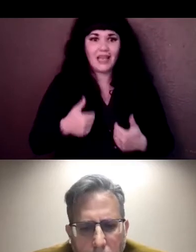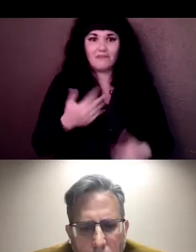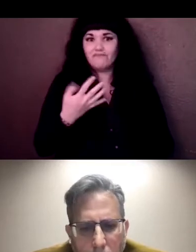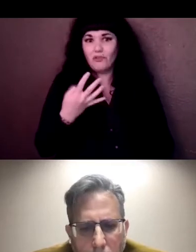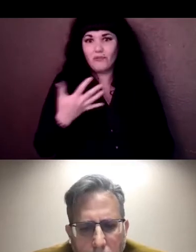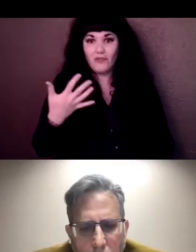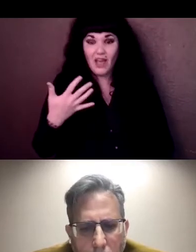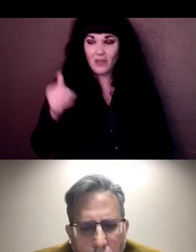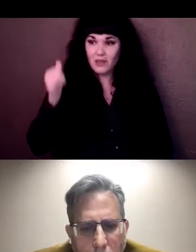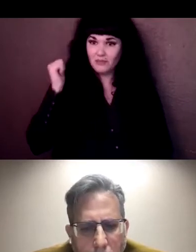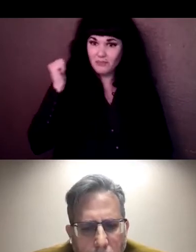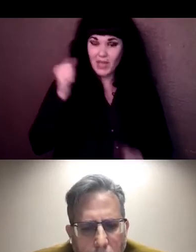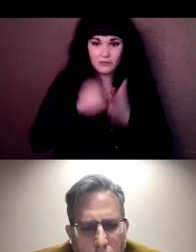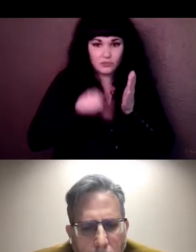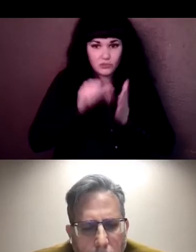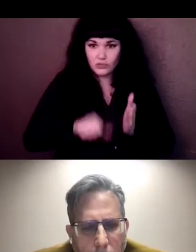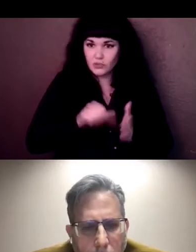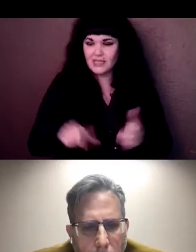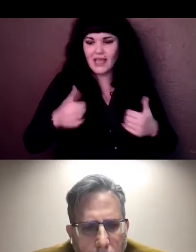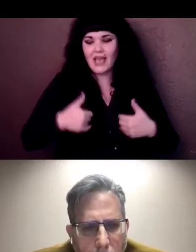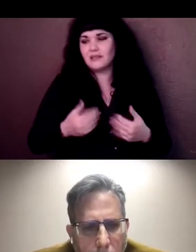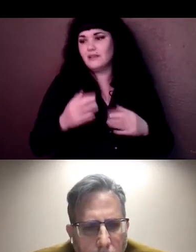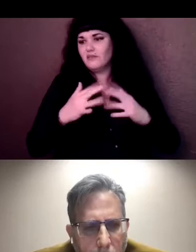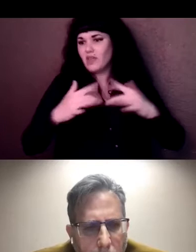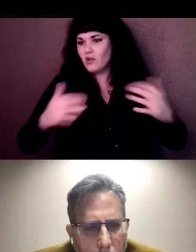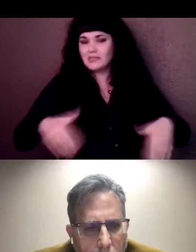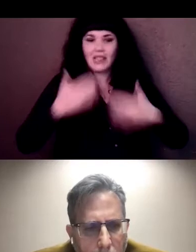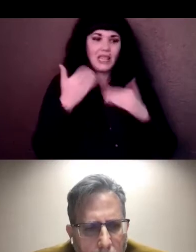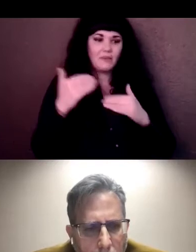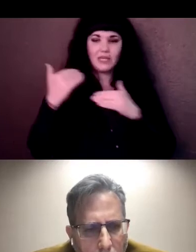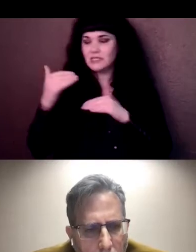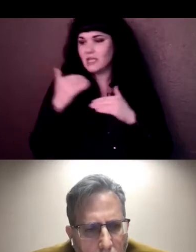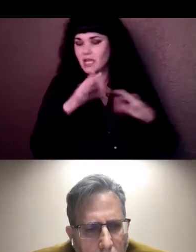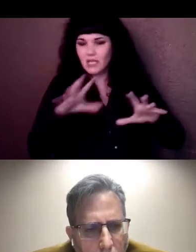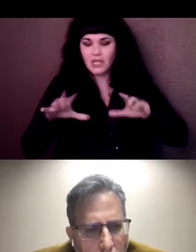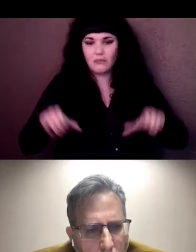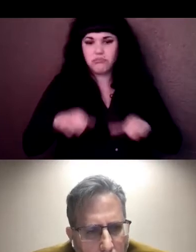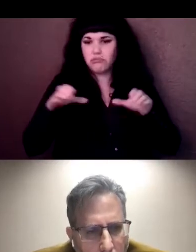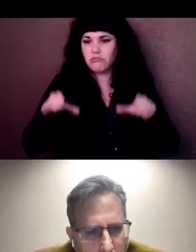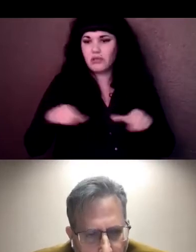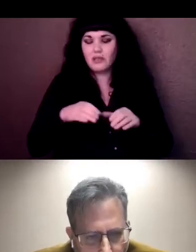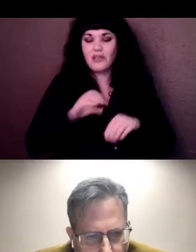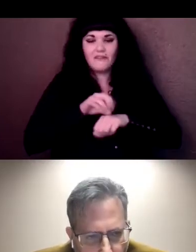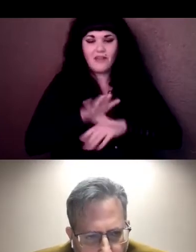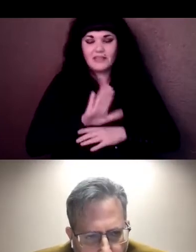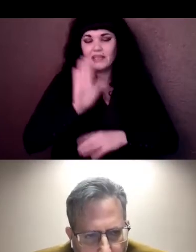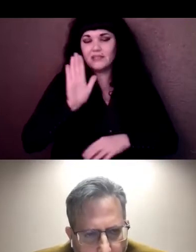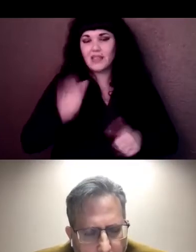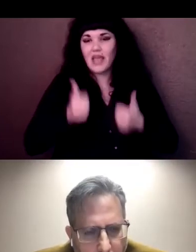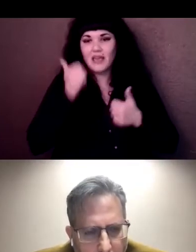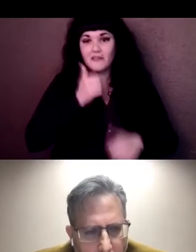have various physical limitations that are affecting, both his daily life and